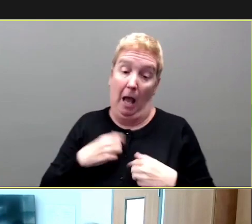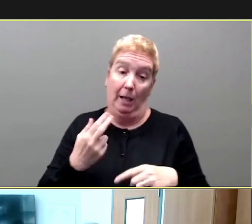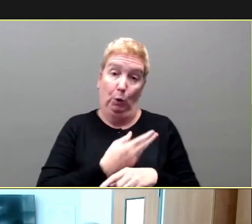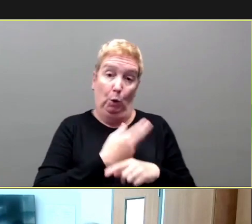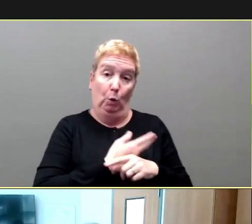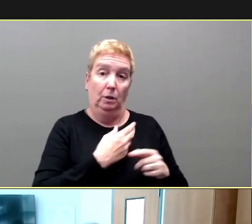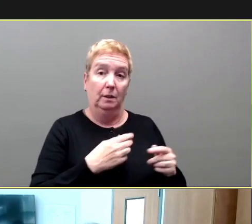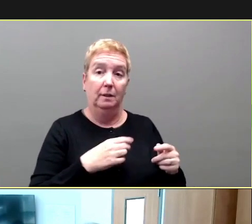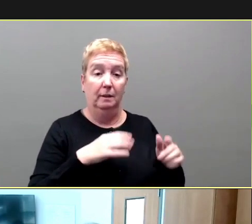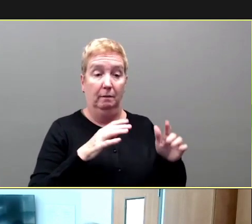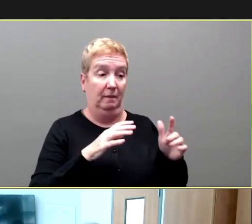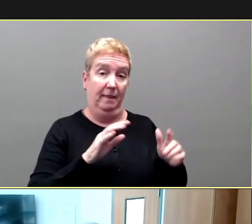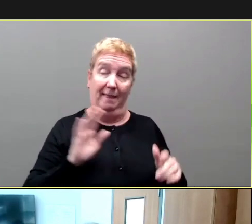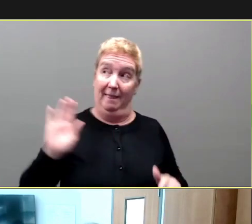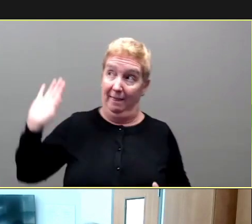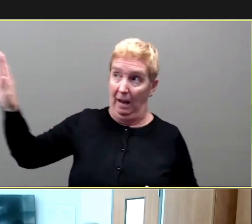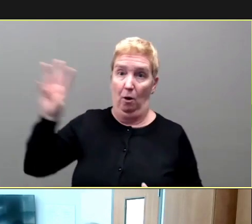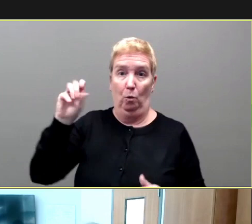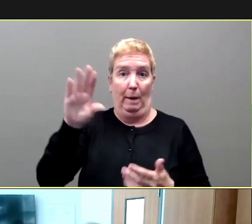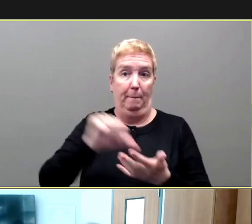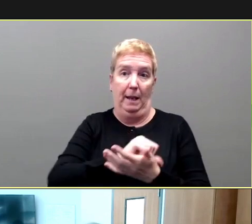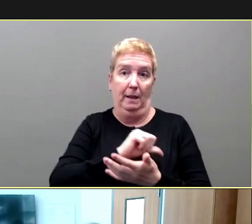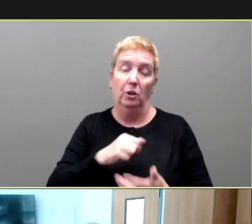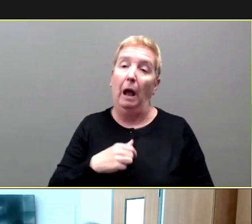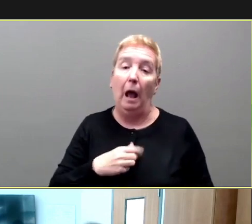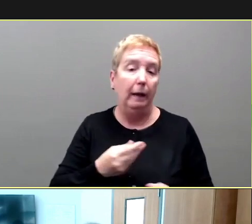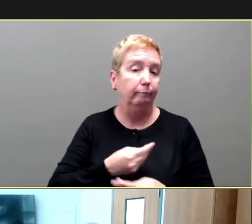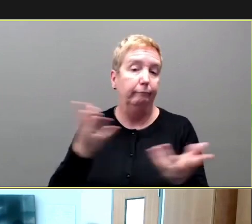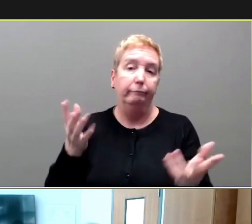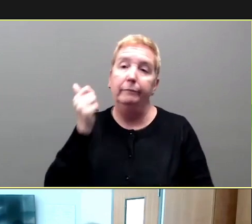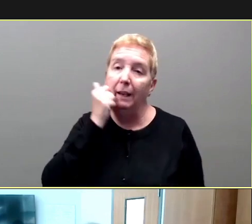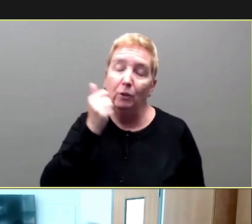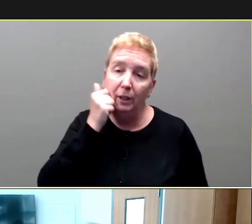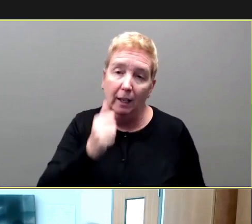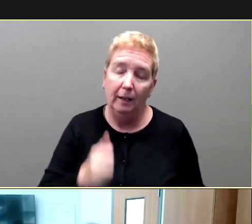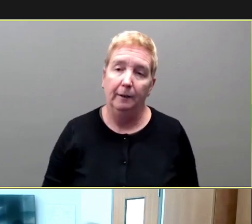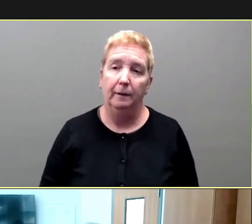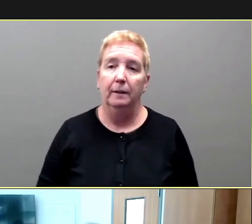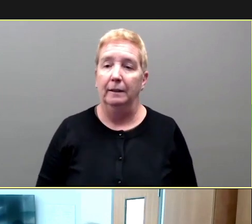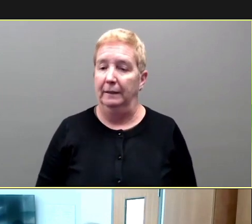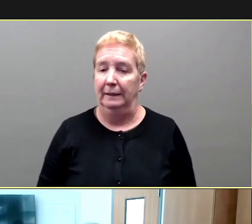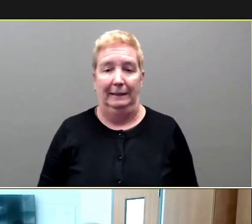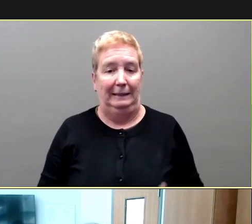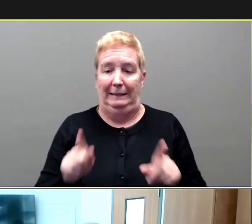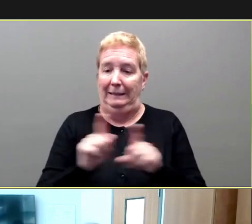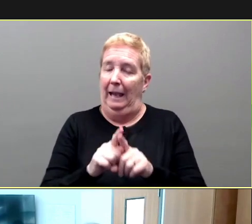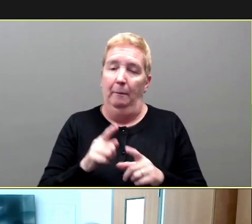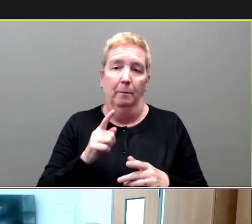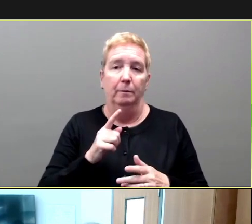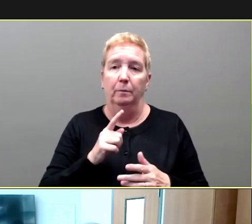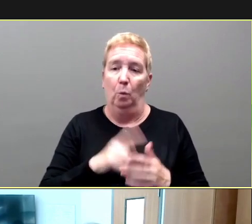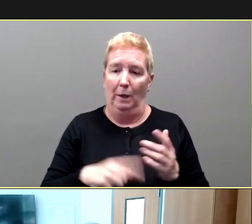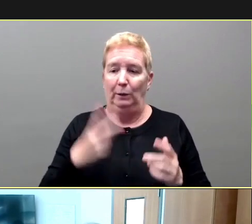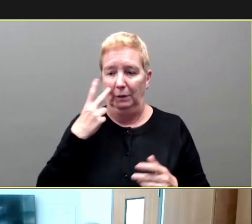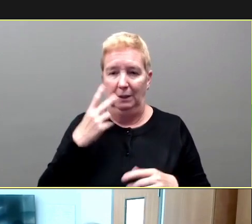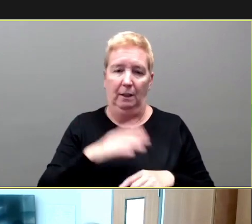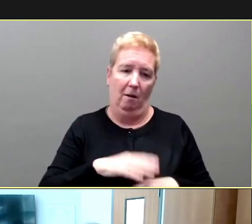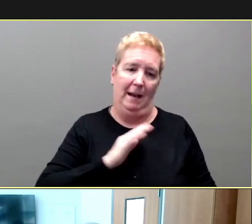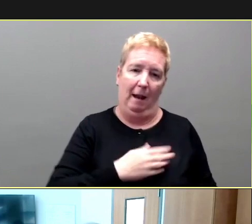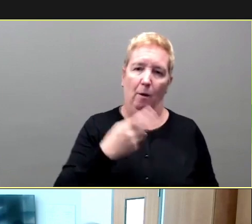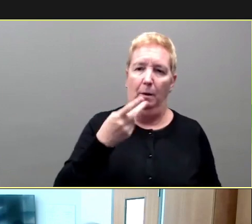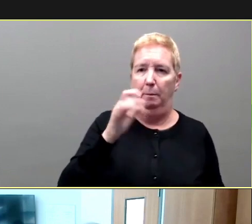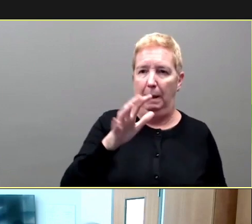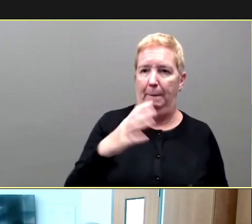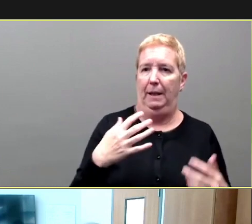I give them to people every day. One of the ones I mentioned and the same ones that are in the public health order. And